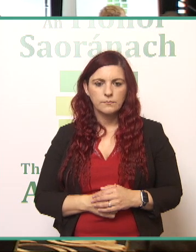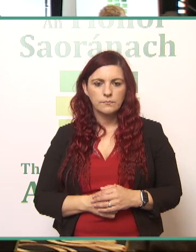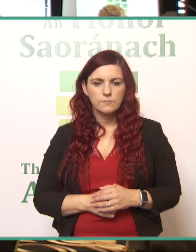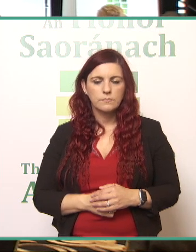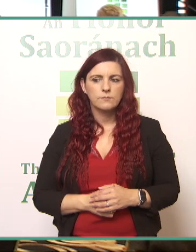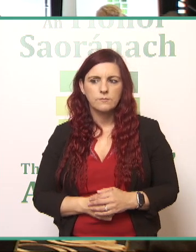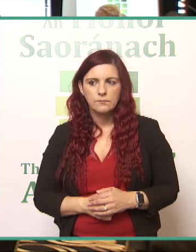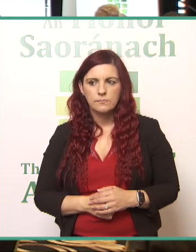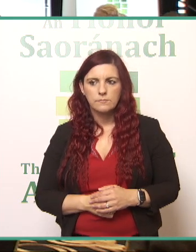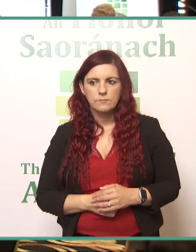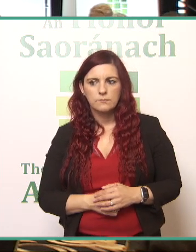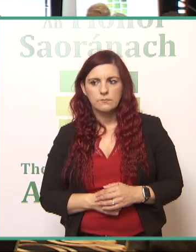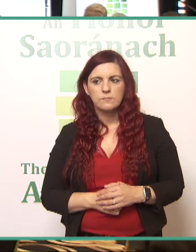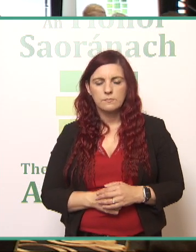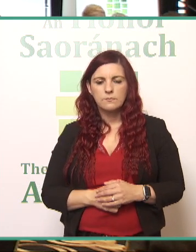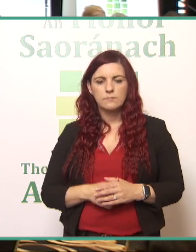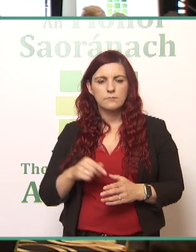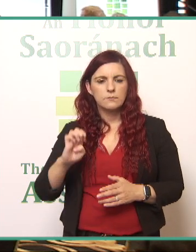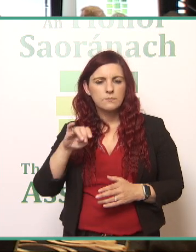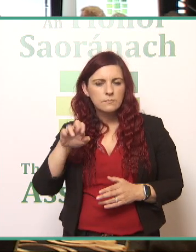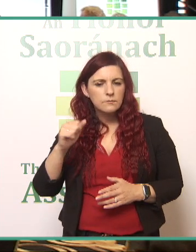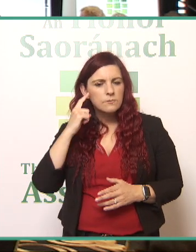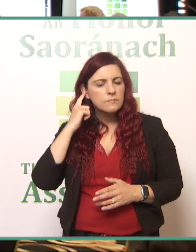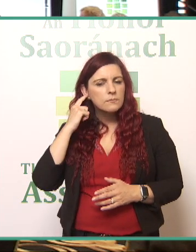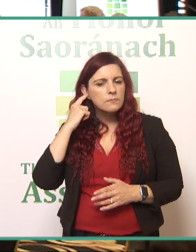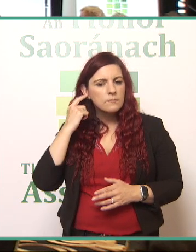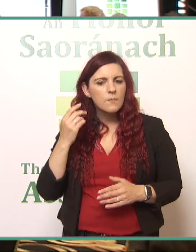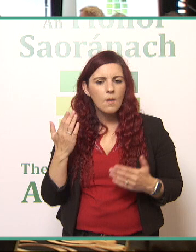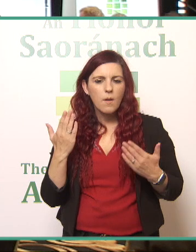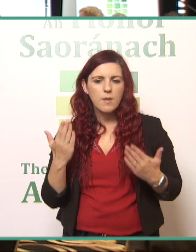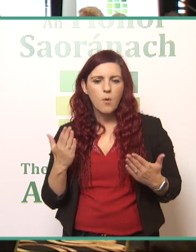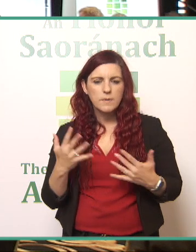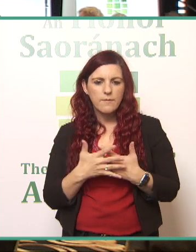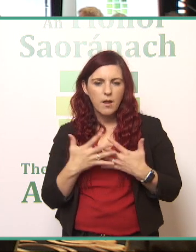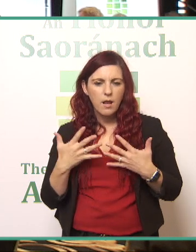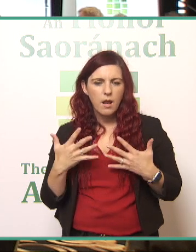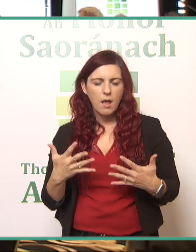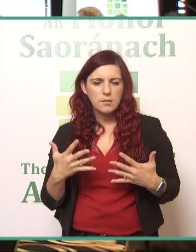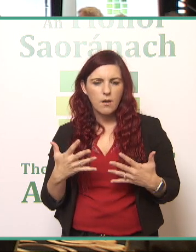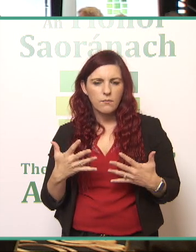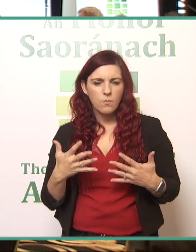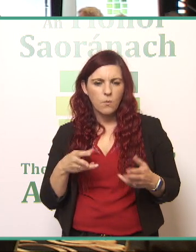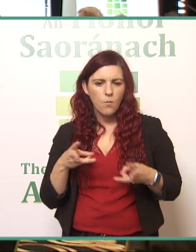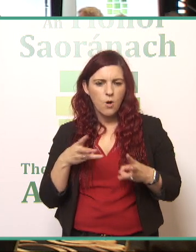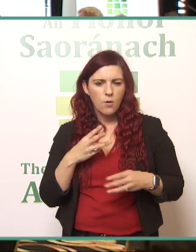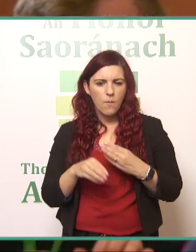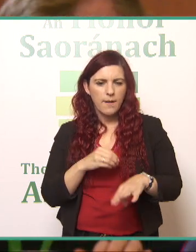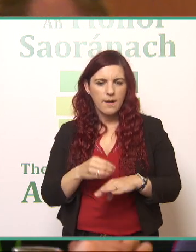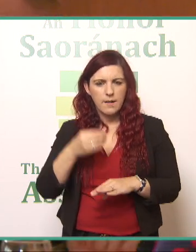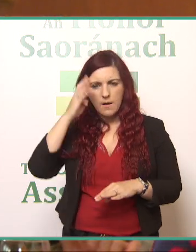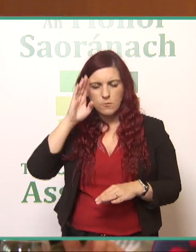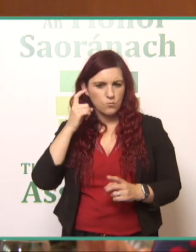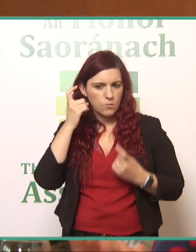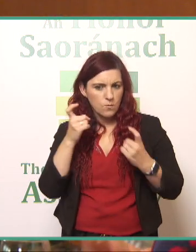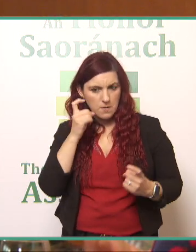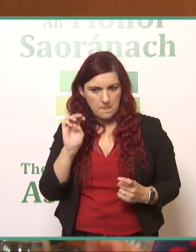Hiya, my name is Emma. I just want to know, at the moment there's a lot of private consultancy work going on in Ireland, and is there a